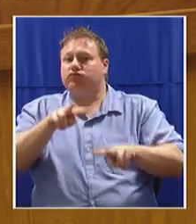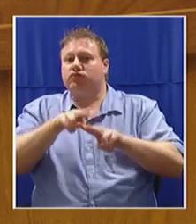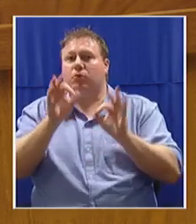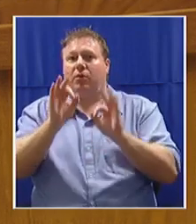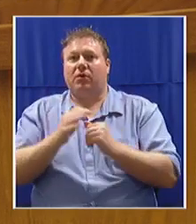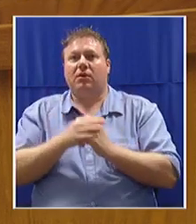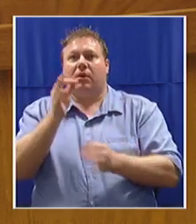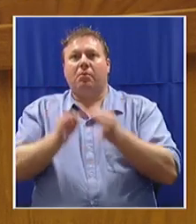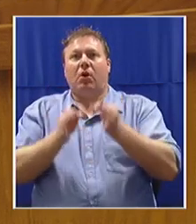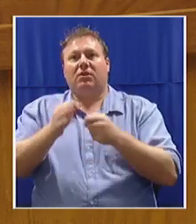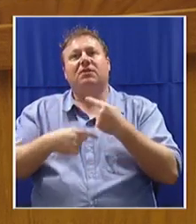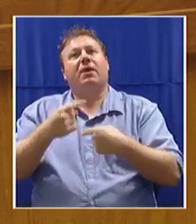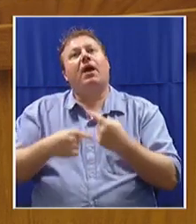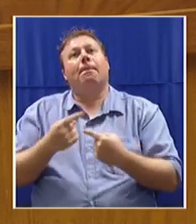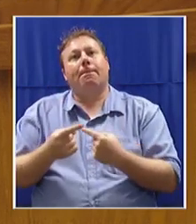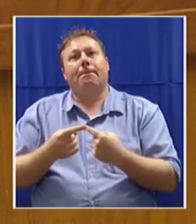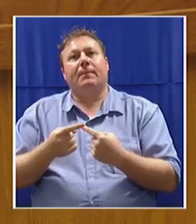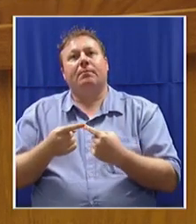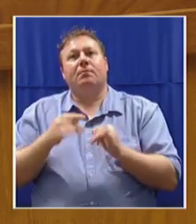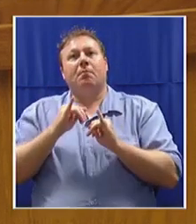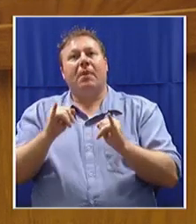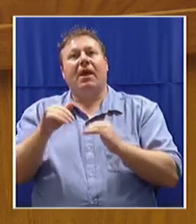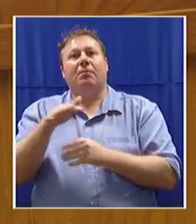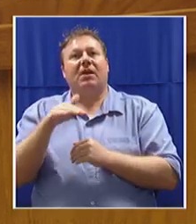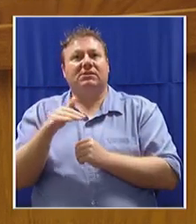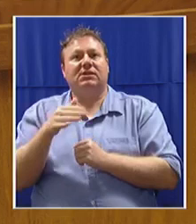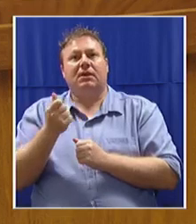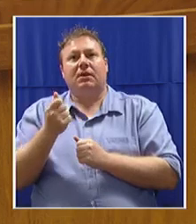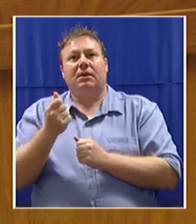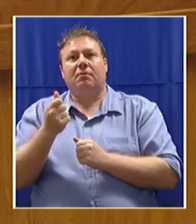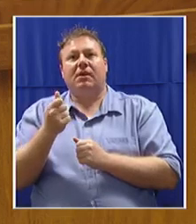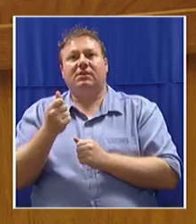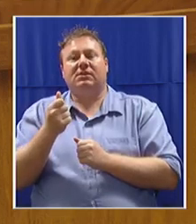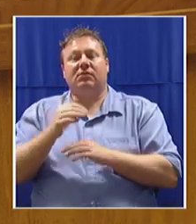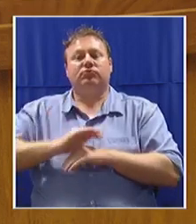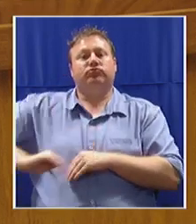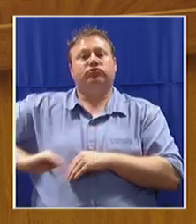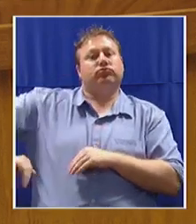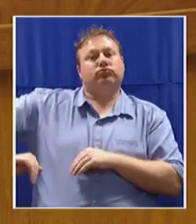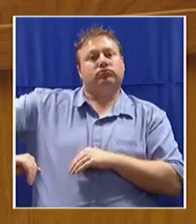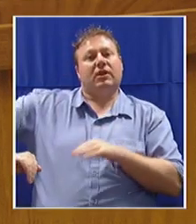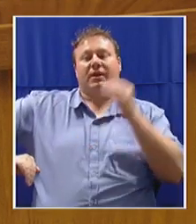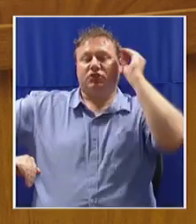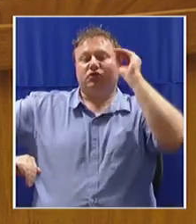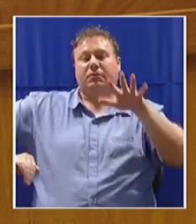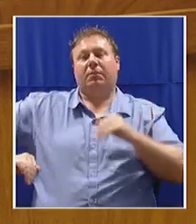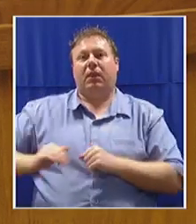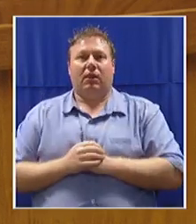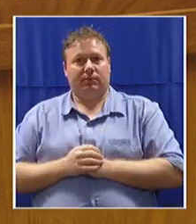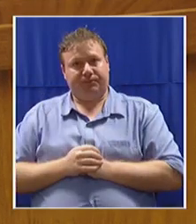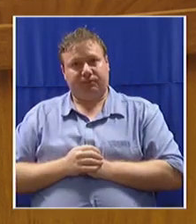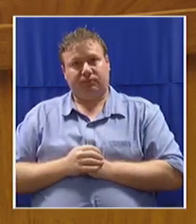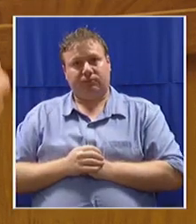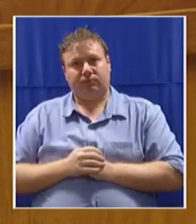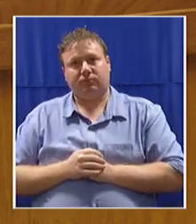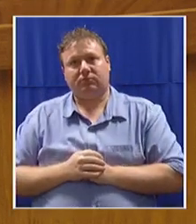can really become a terrible place where money displaces the interests of the people of South Africa. And you've got to look